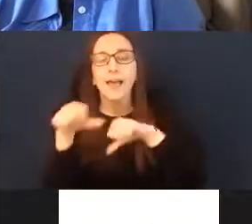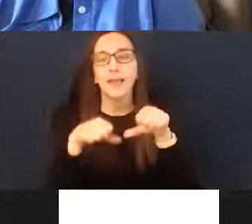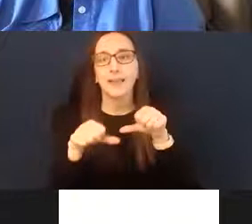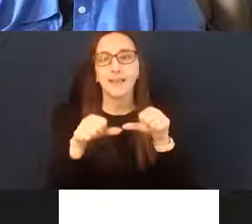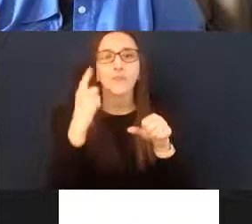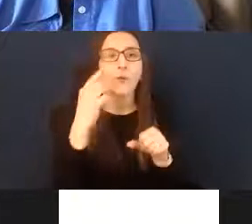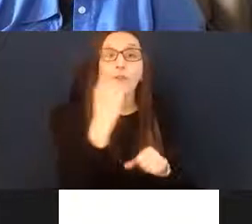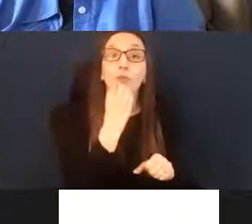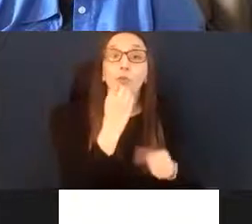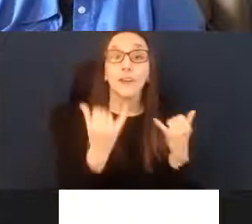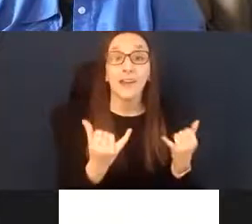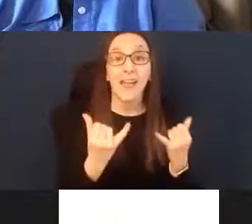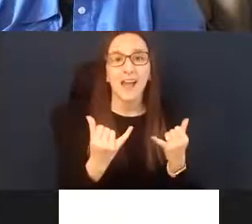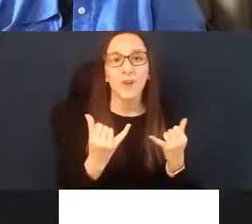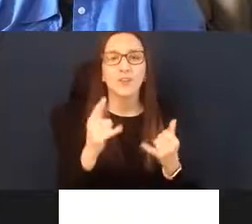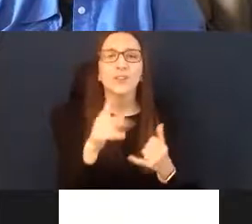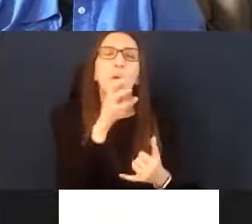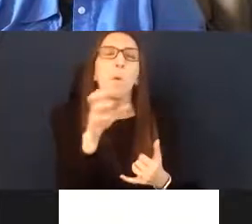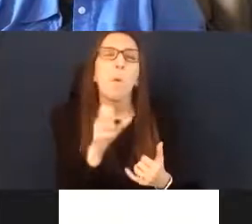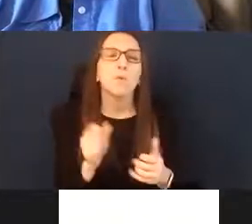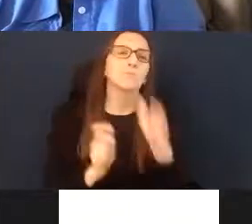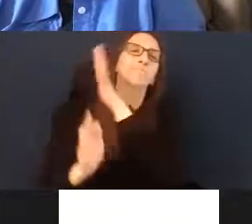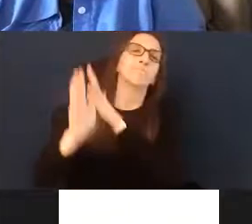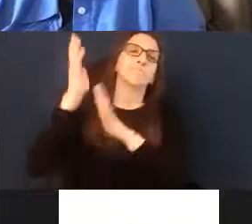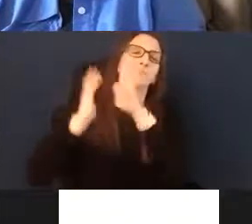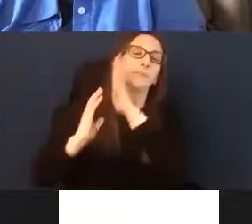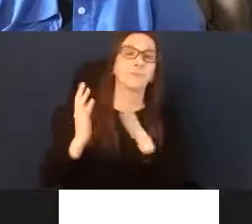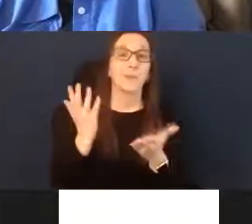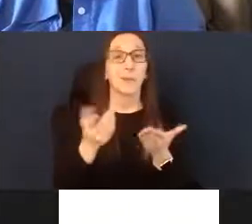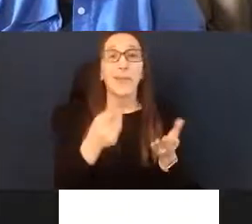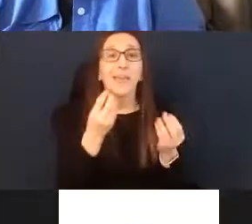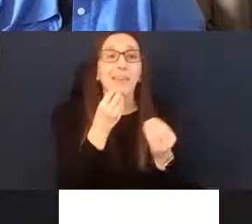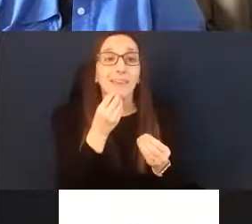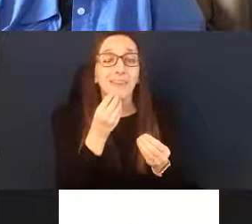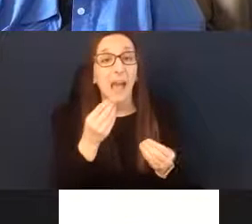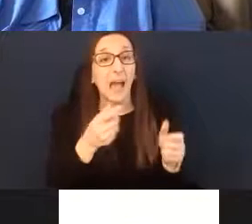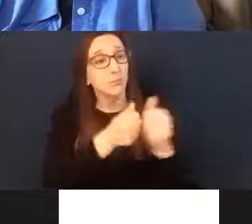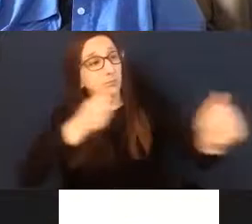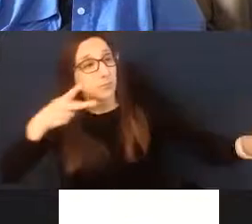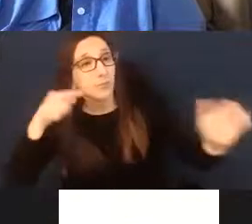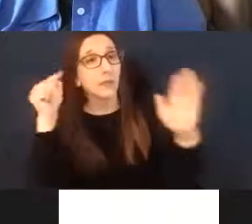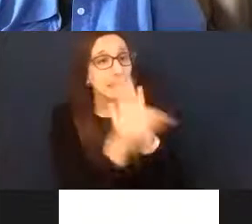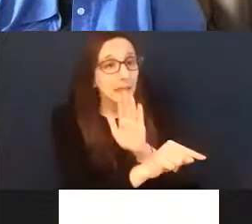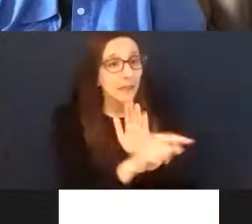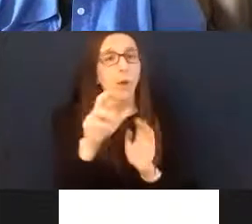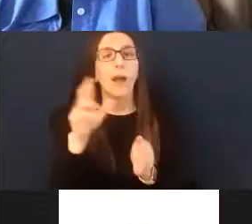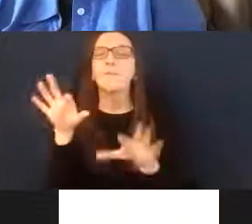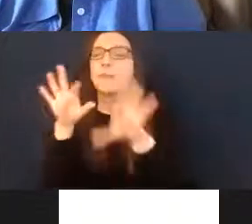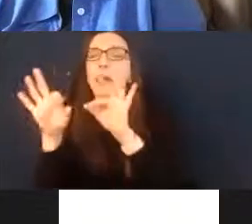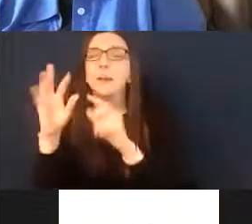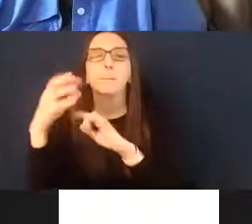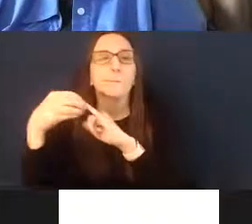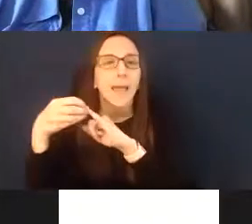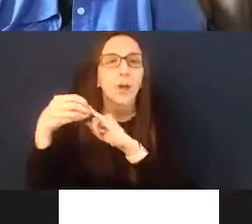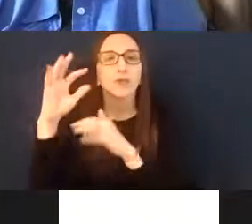have nowadays. So they were only able to get what they physically could go and get. Some